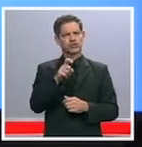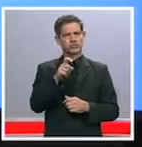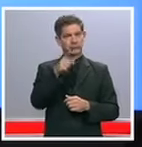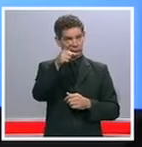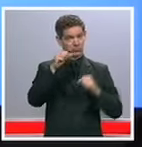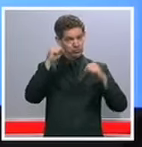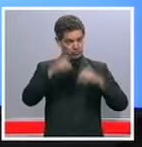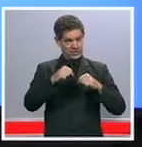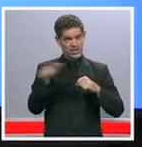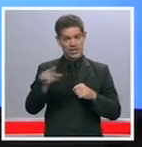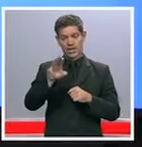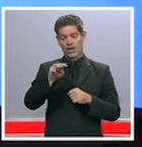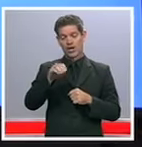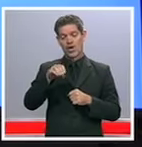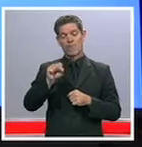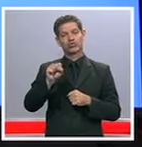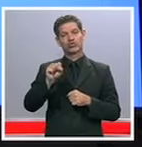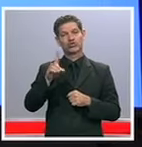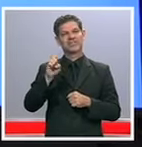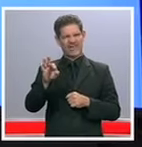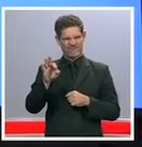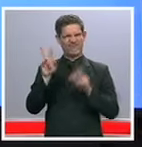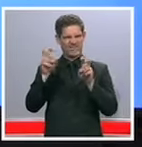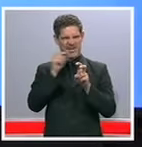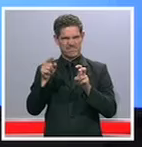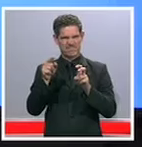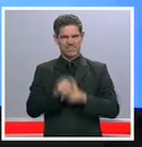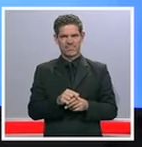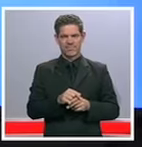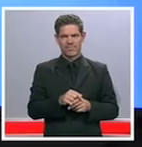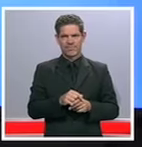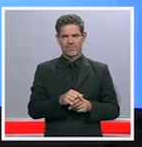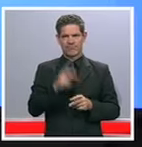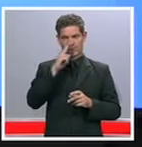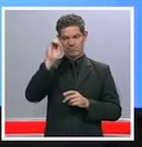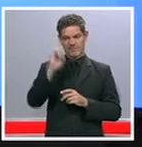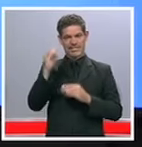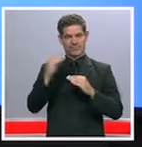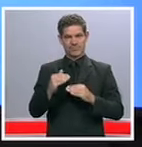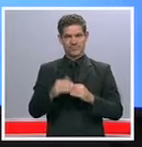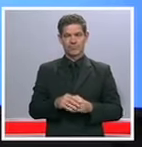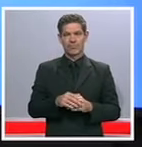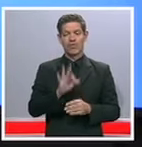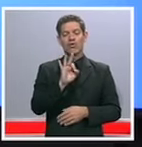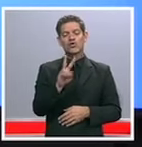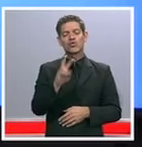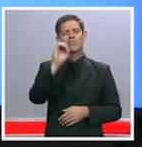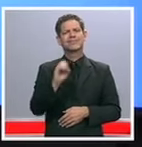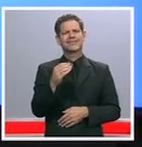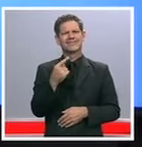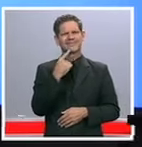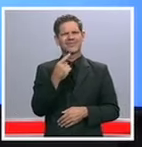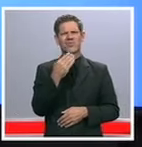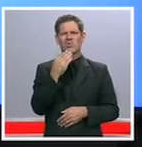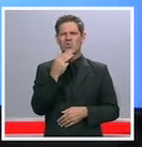agree with Mos Def? 30% saying yes, 38% saying no, 32% asking, who is